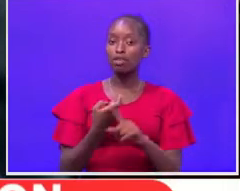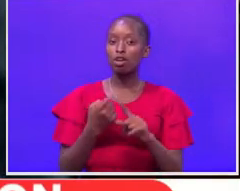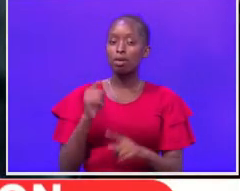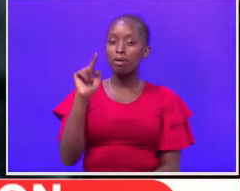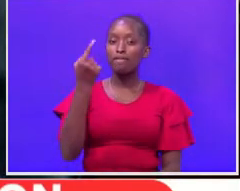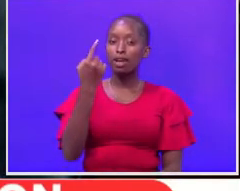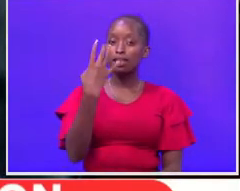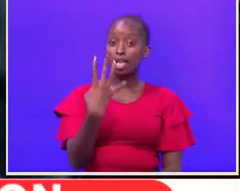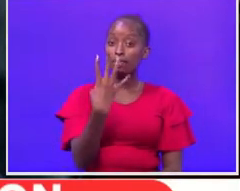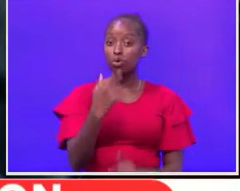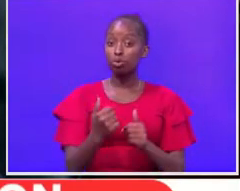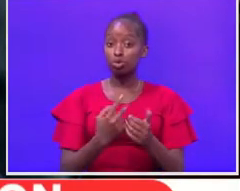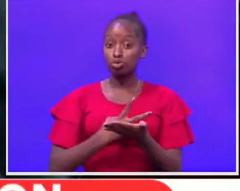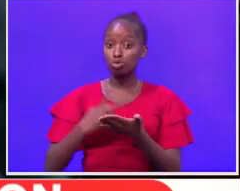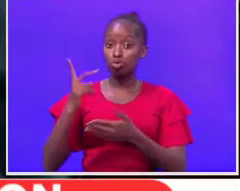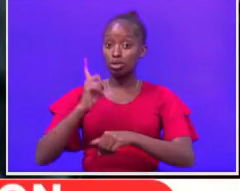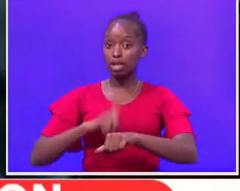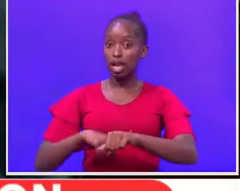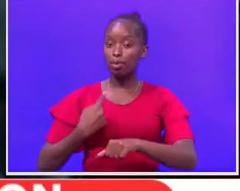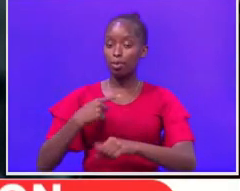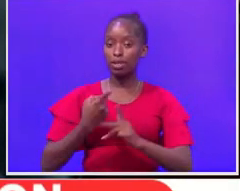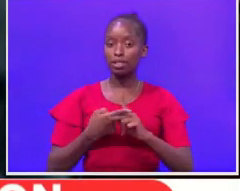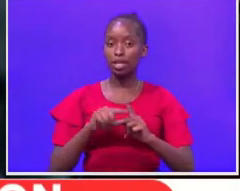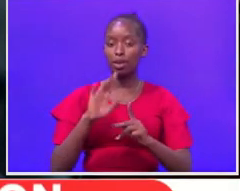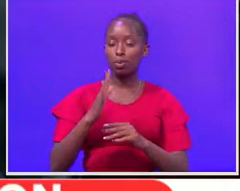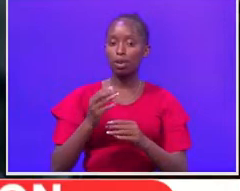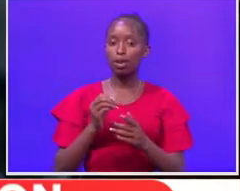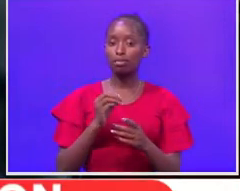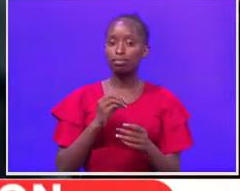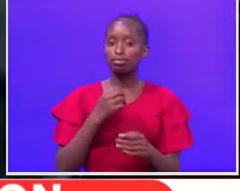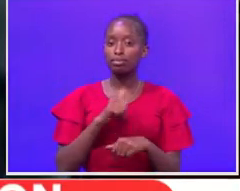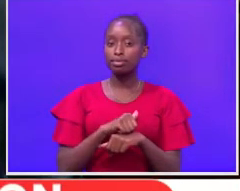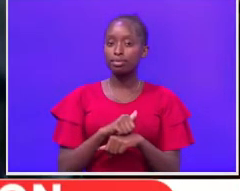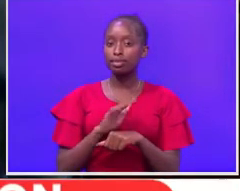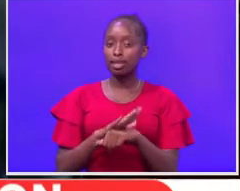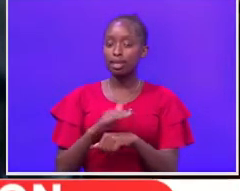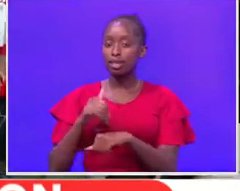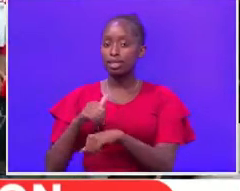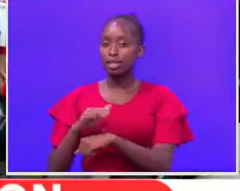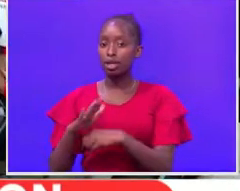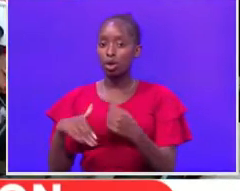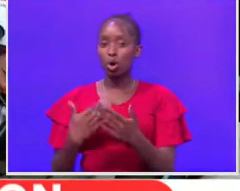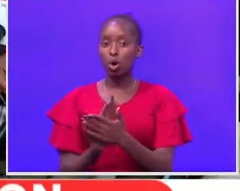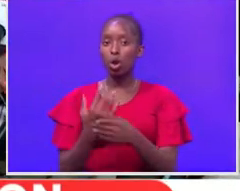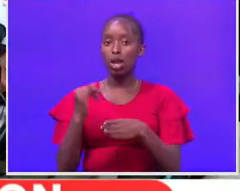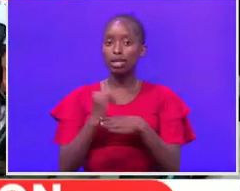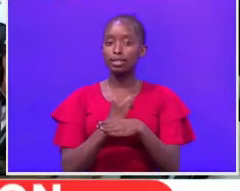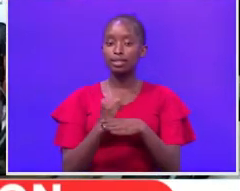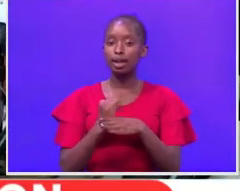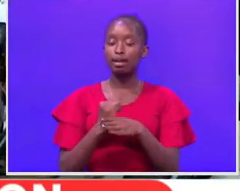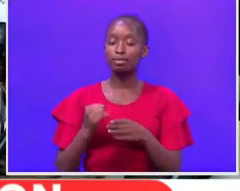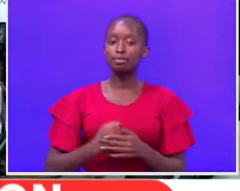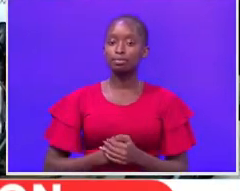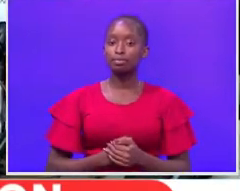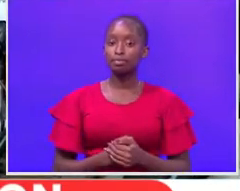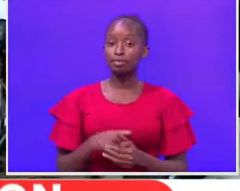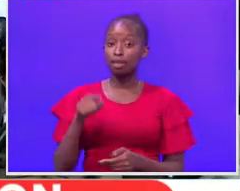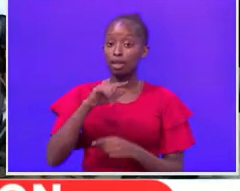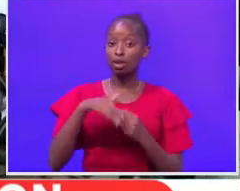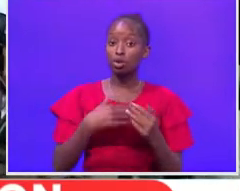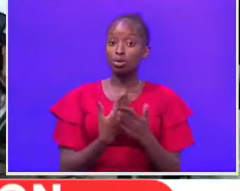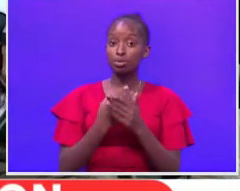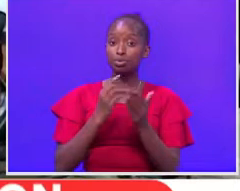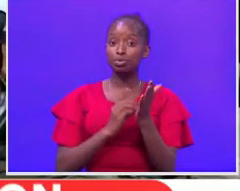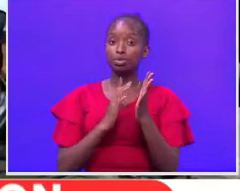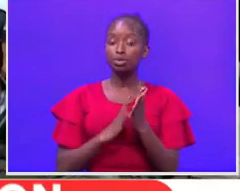which is in 2 weeks' time, we are going to begin posting of all the interns. However, the doctors' collective bargaining agreement